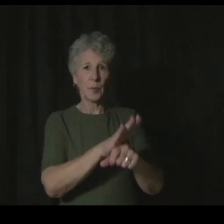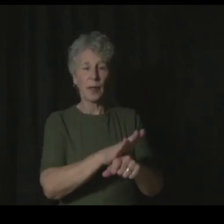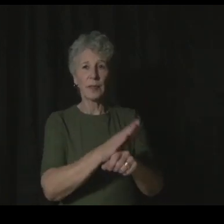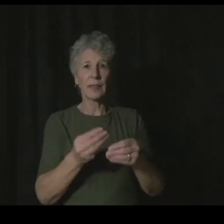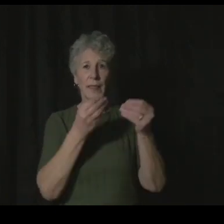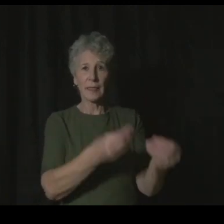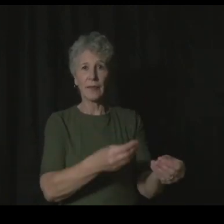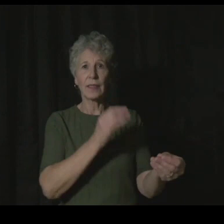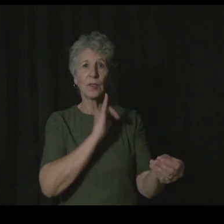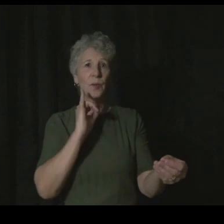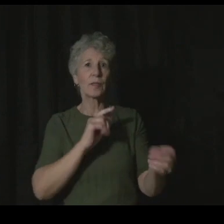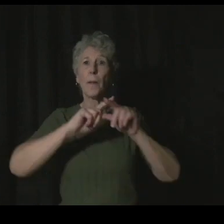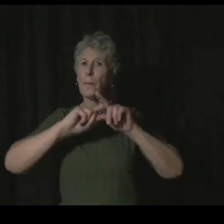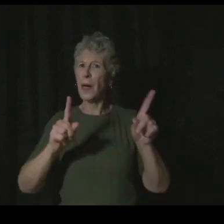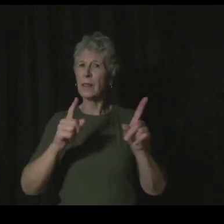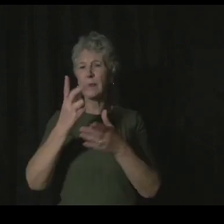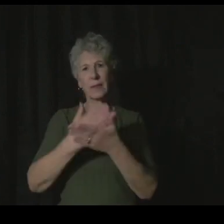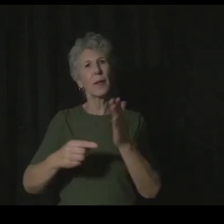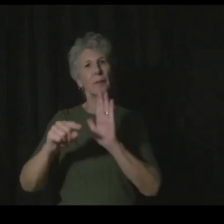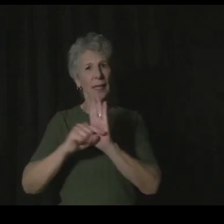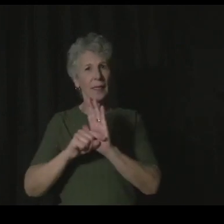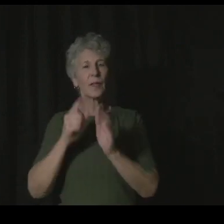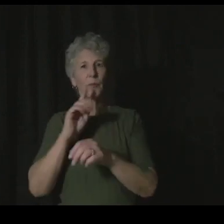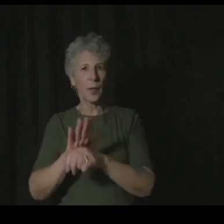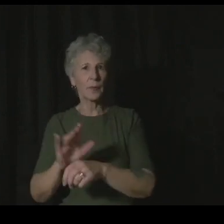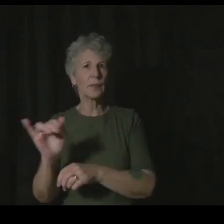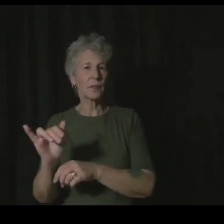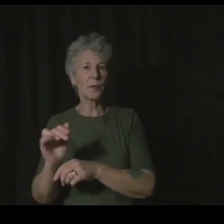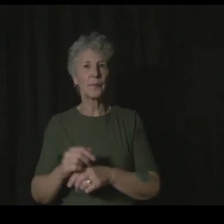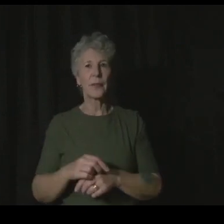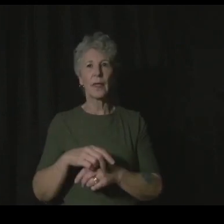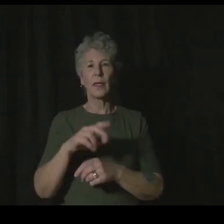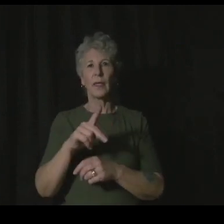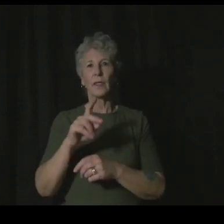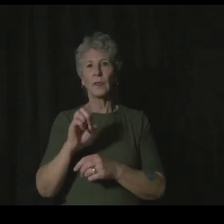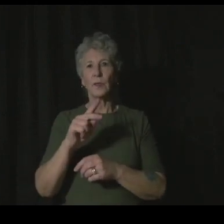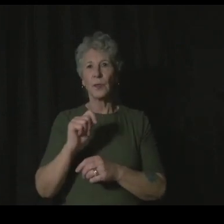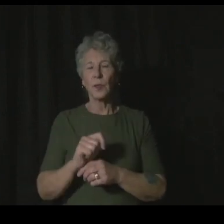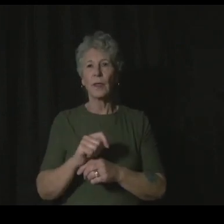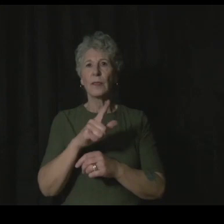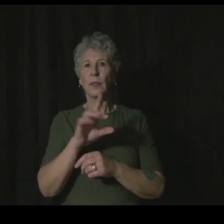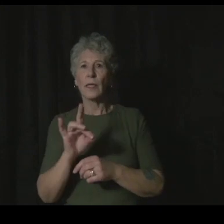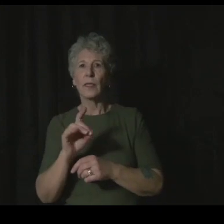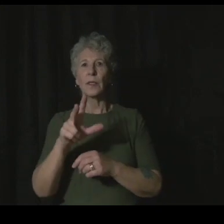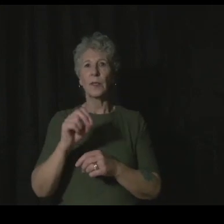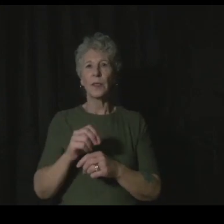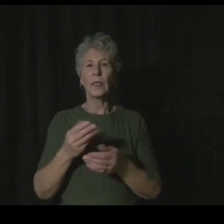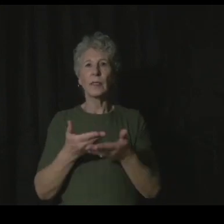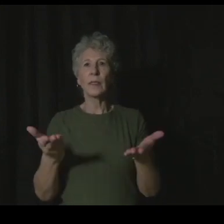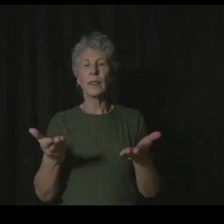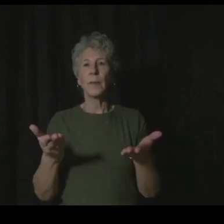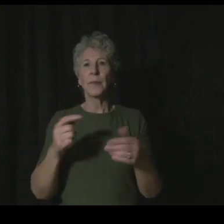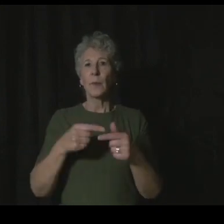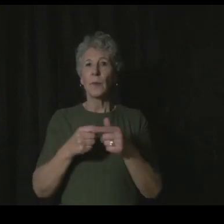given Israel, but there were some negative promises as well. Deuteronomy 28 through 30 lays them out and indicates that when